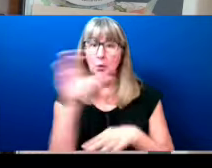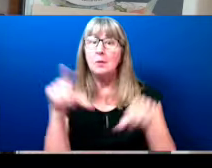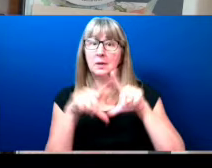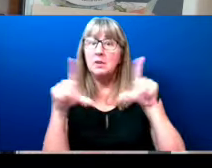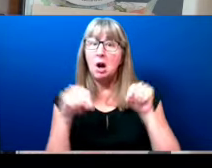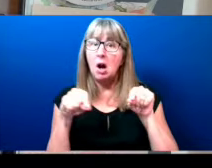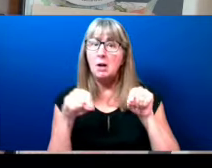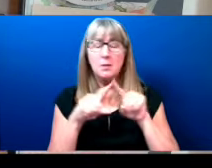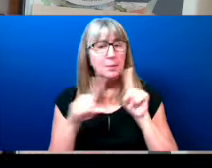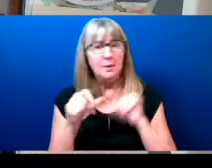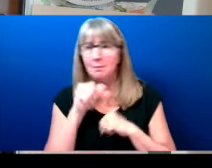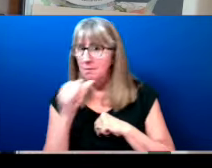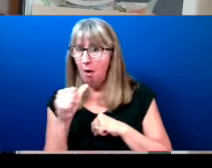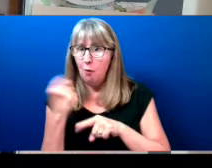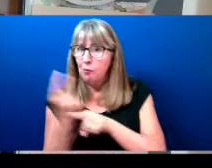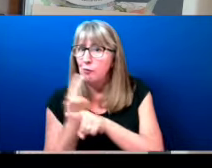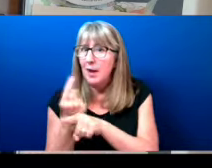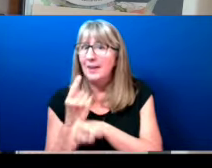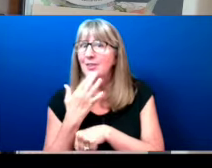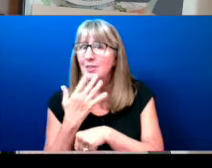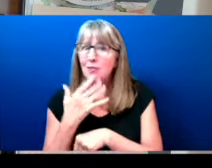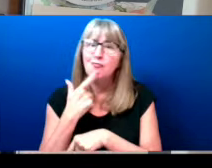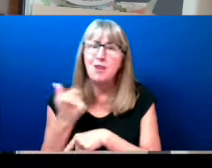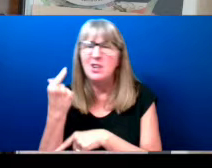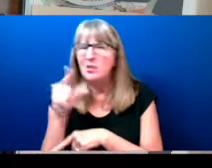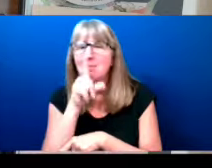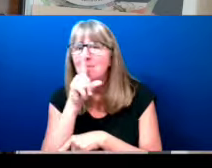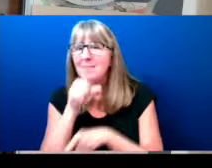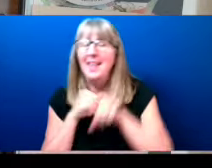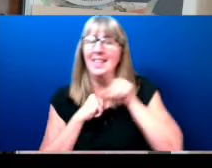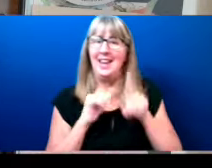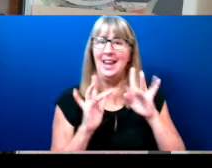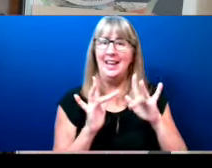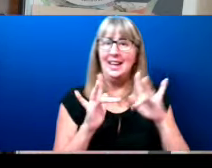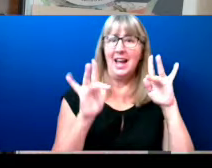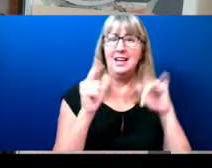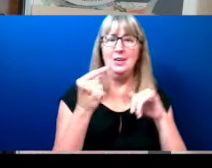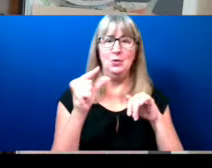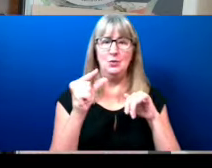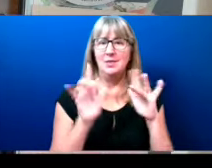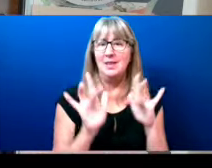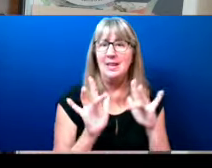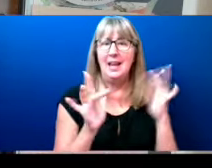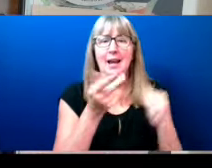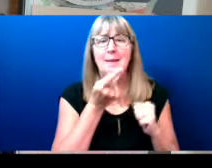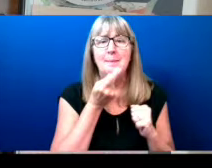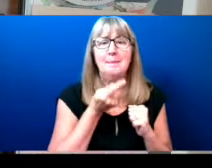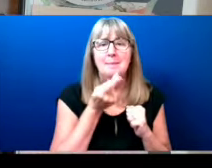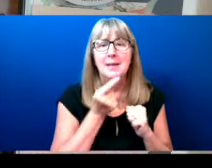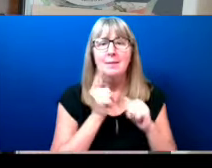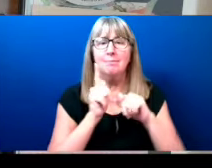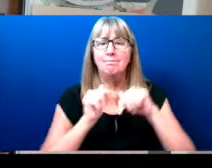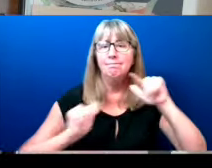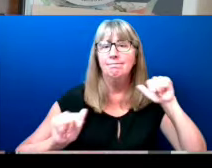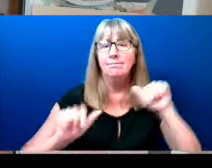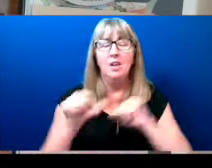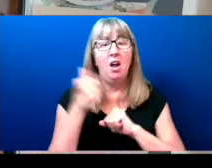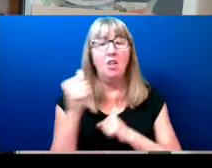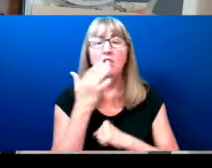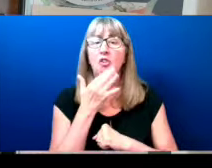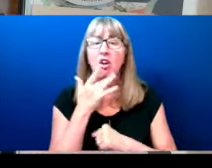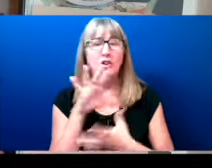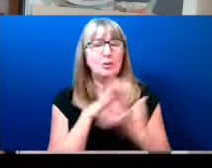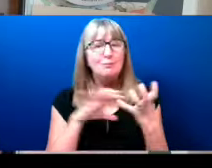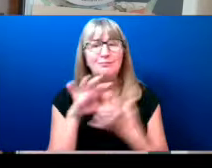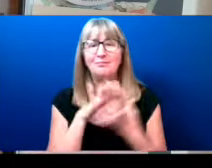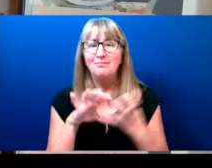with our non-traditional colors, the mint green, the pink, which is called Blushing Bride, and some